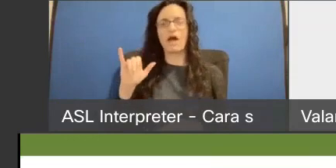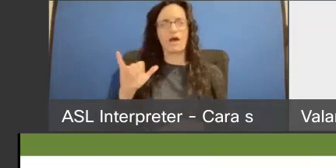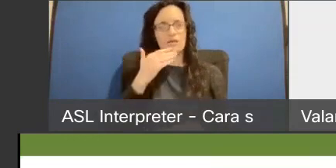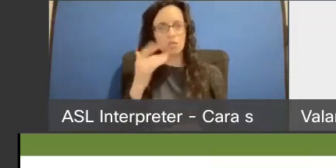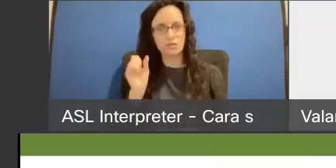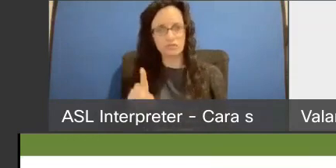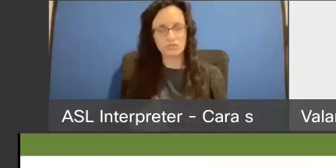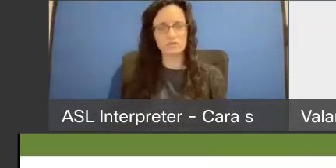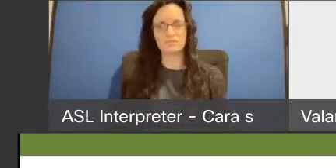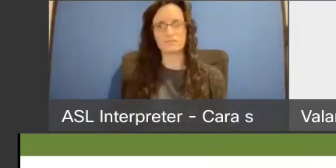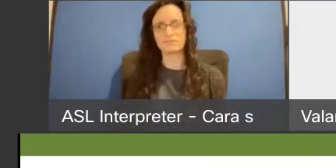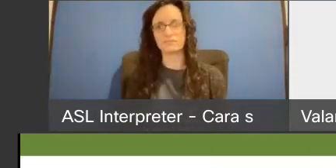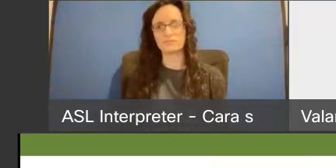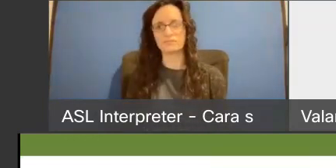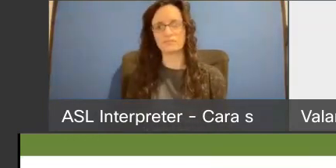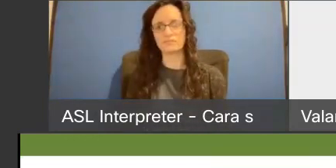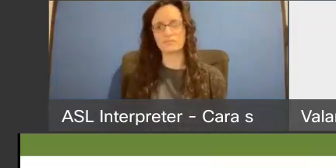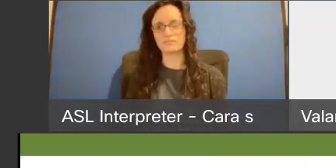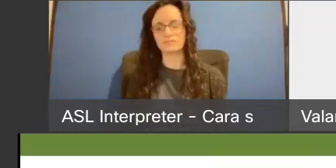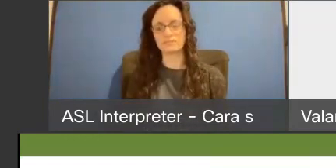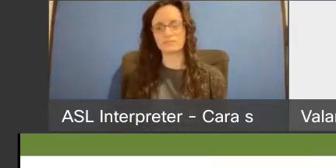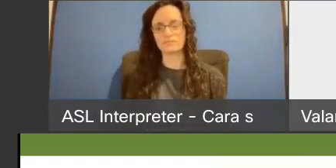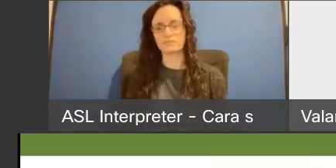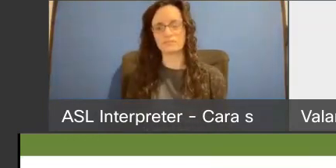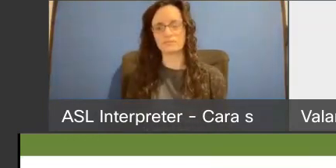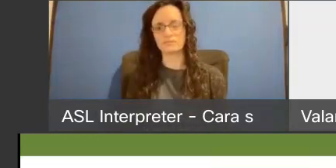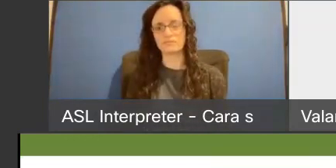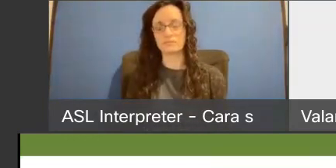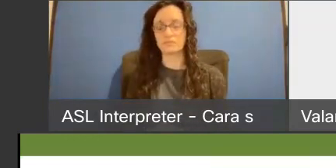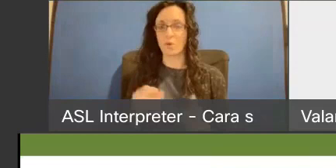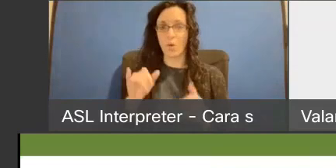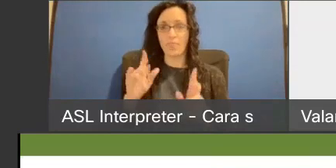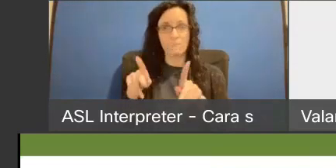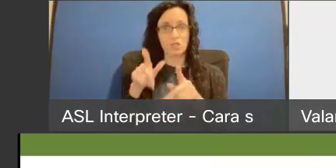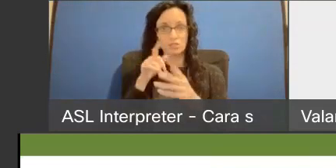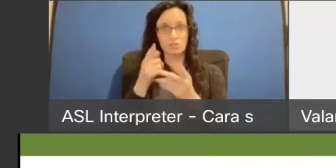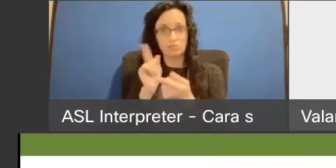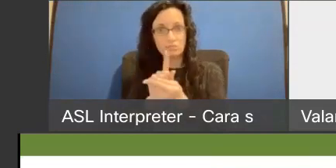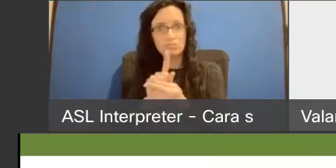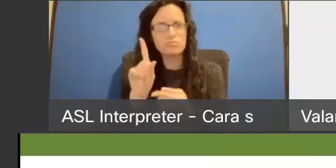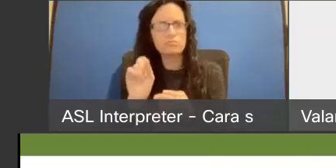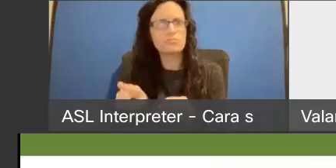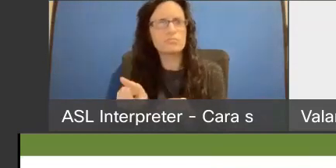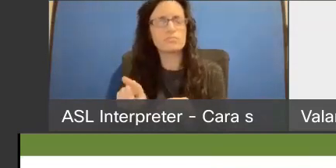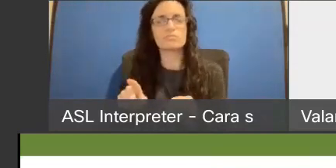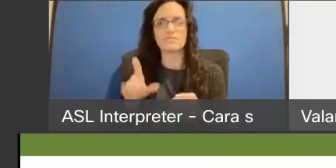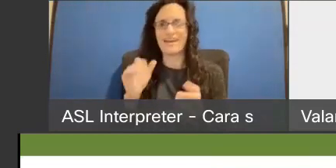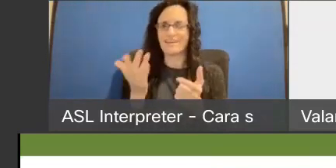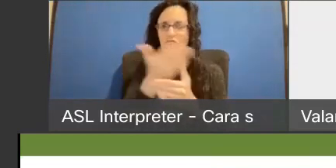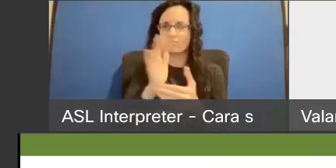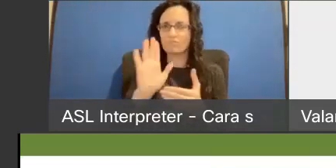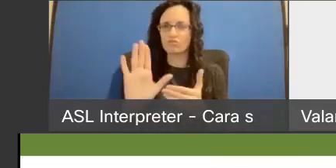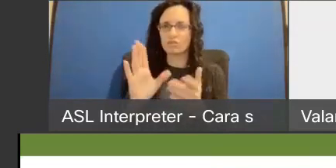think they interrupted her planning, right? Her preparations for it. I think when you hear